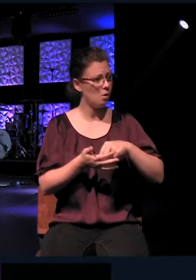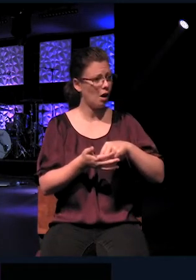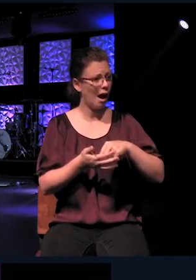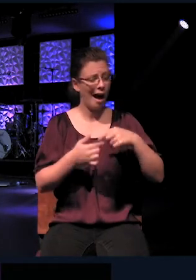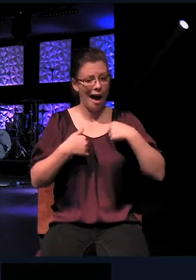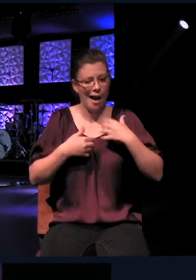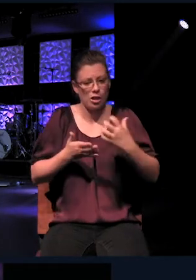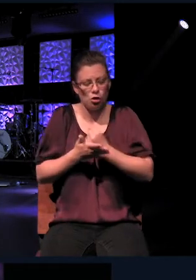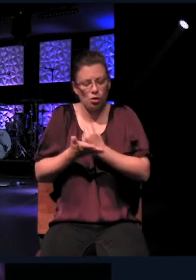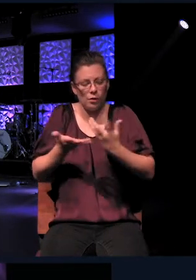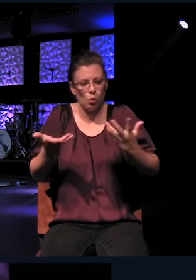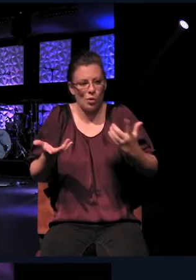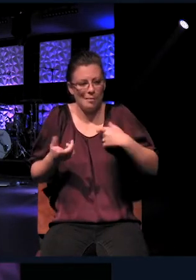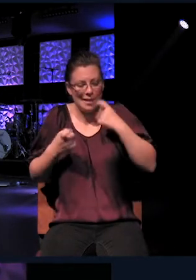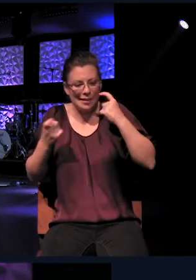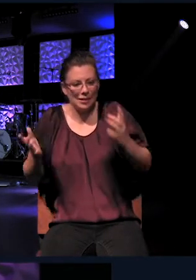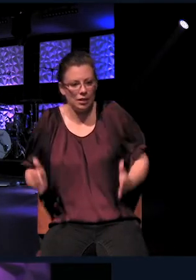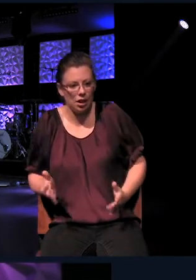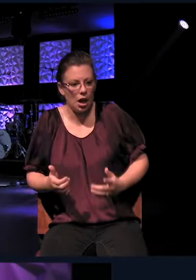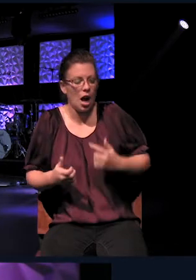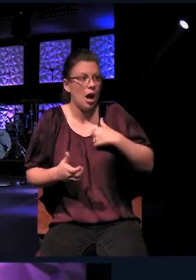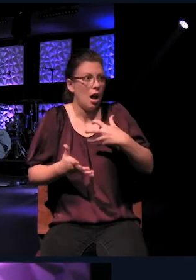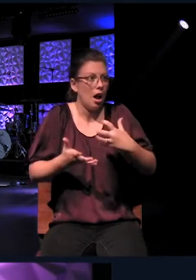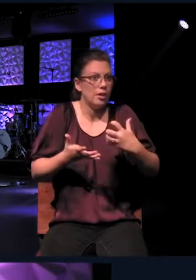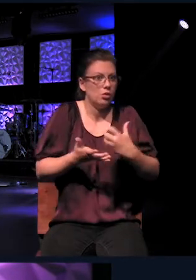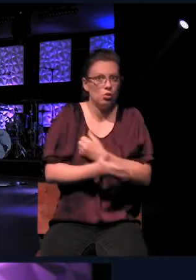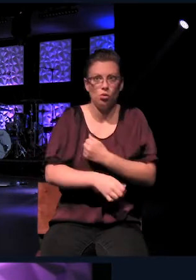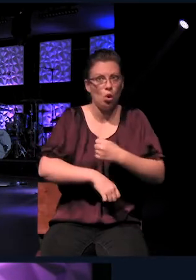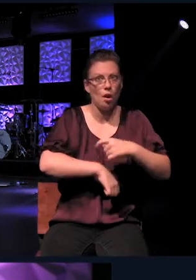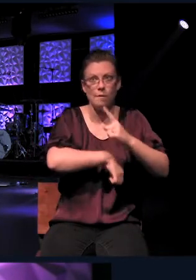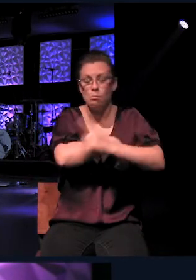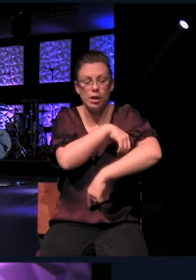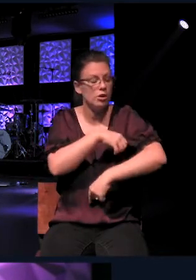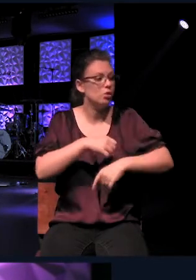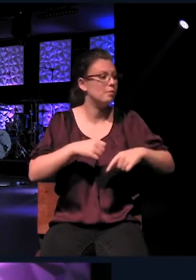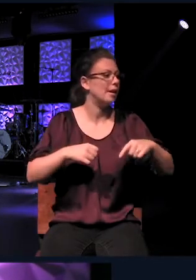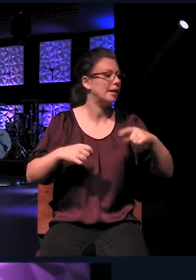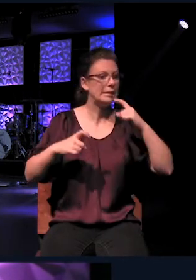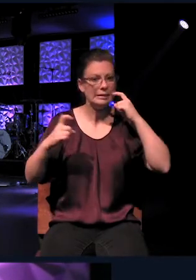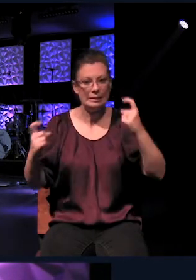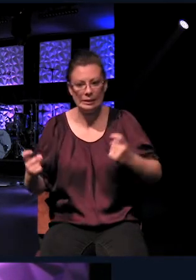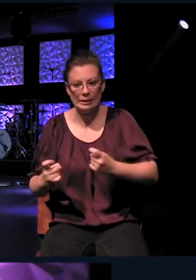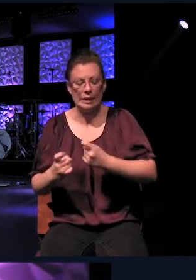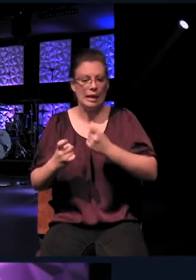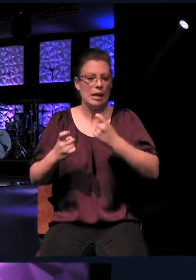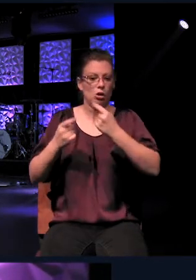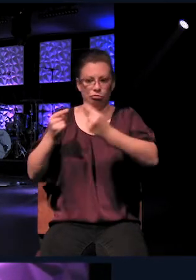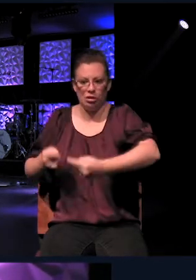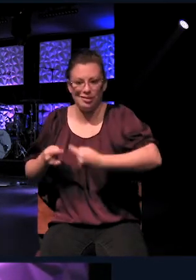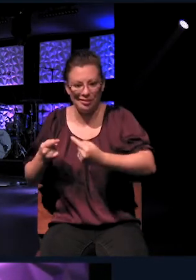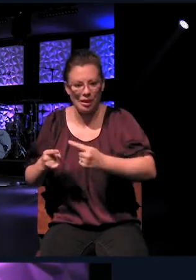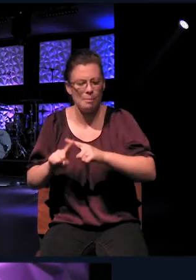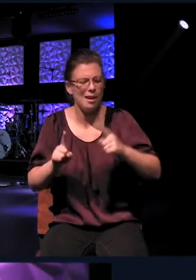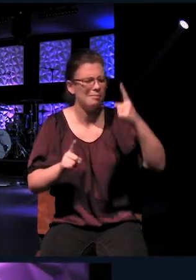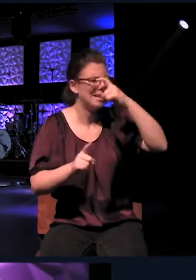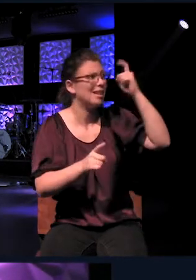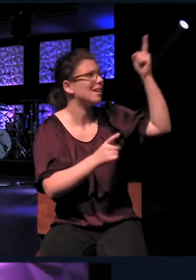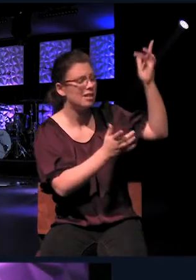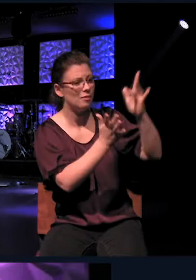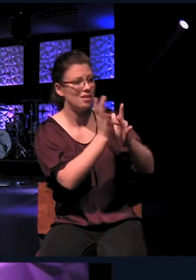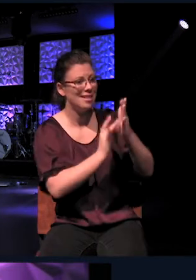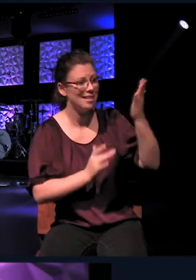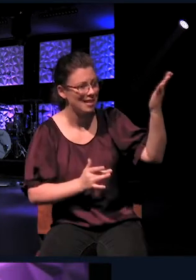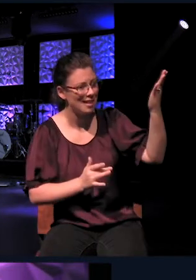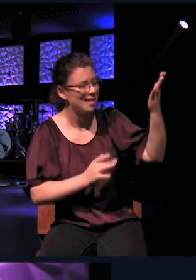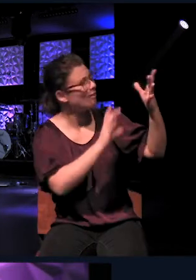don't deserve forgiveness. I don't deserve to have a relationship with the holy God and the creator of the universe. But because of Jesus, I can have a